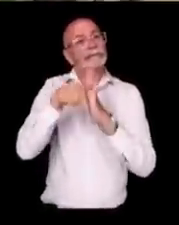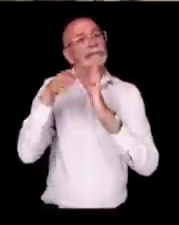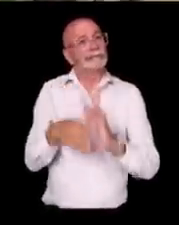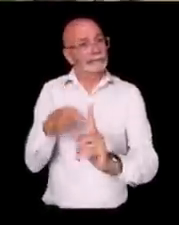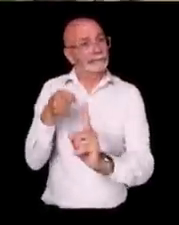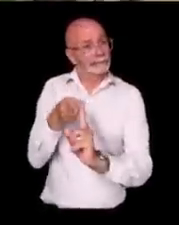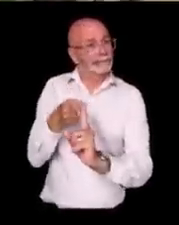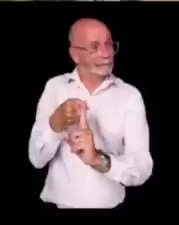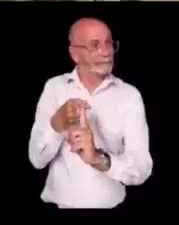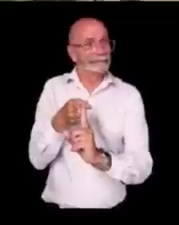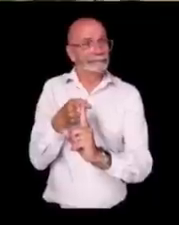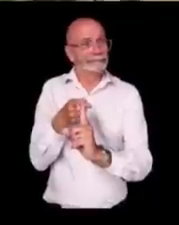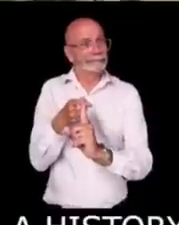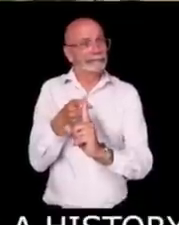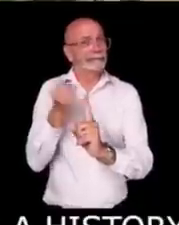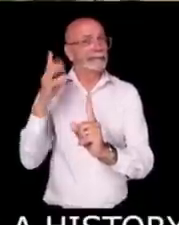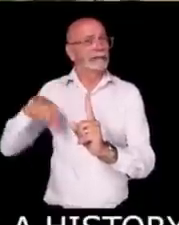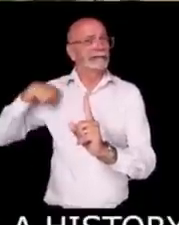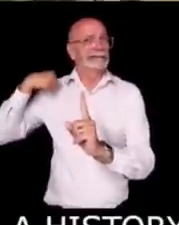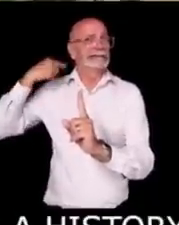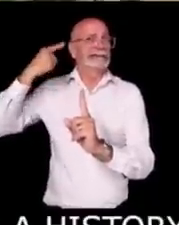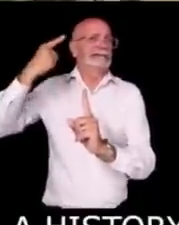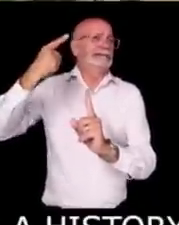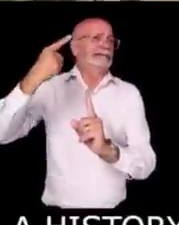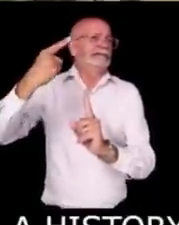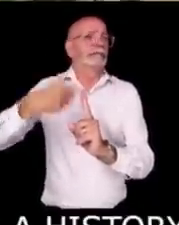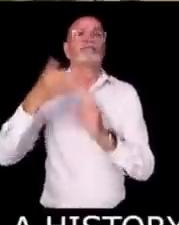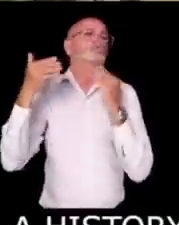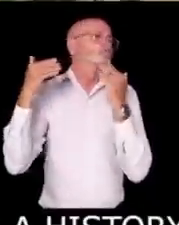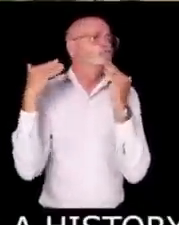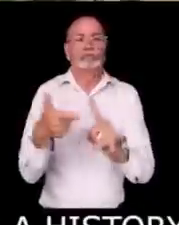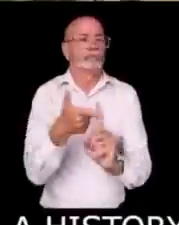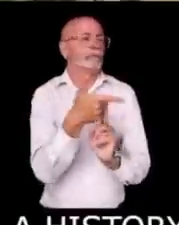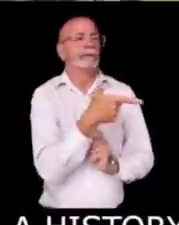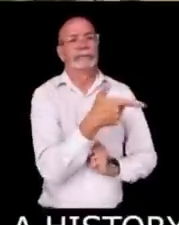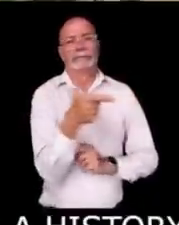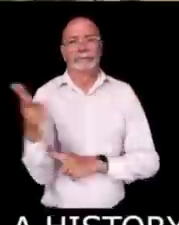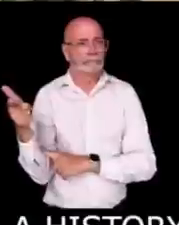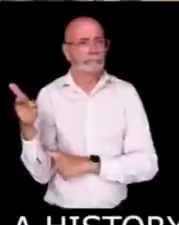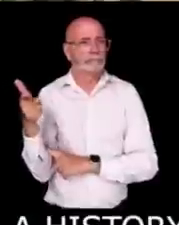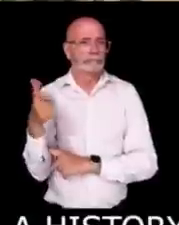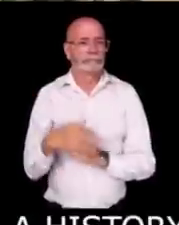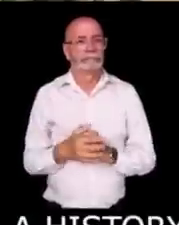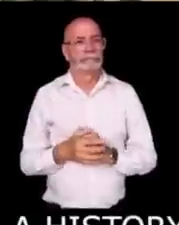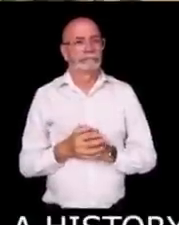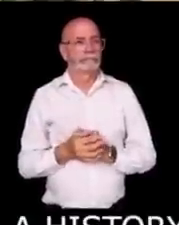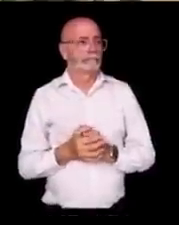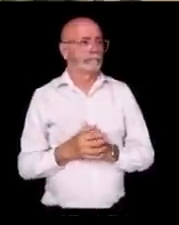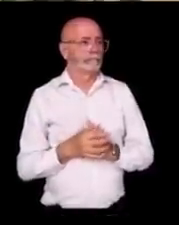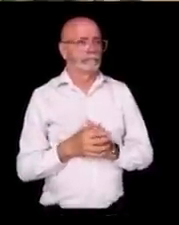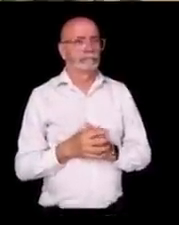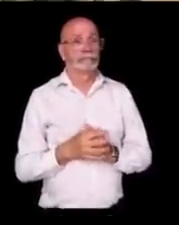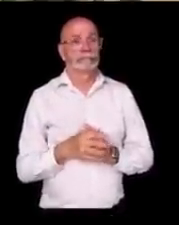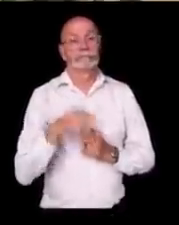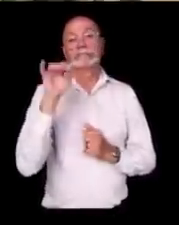conducted the mass casualty event. In terms of what we think the Australian